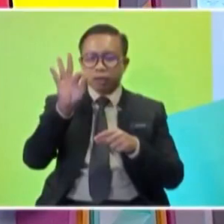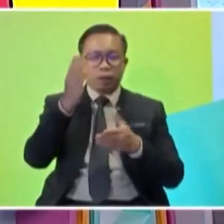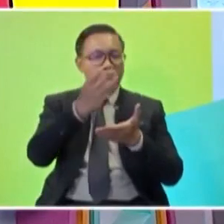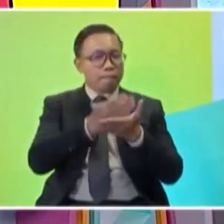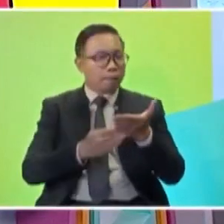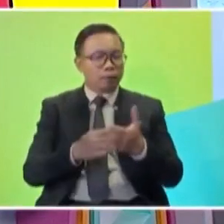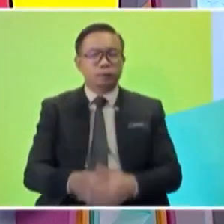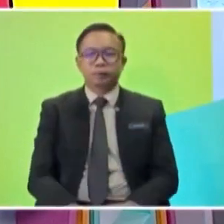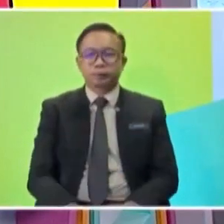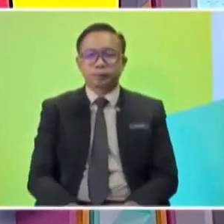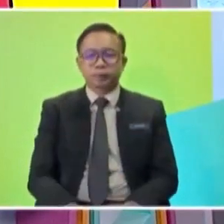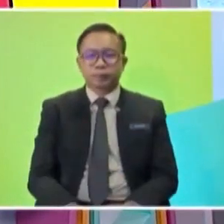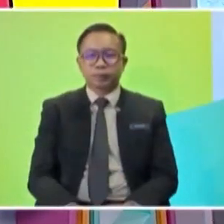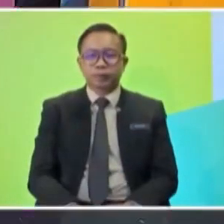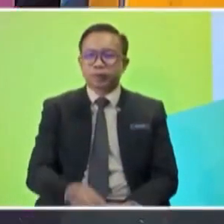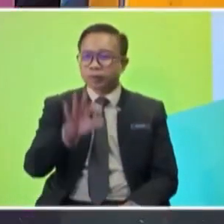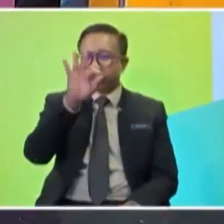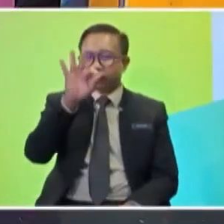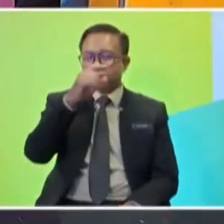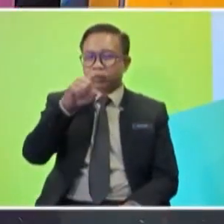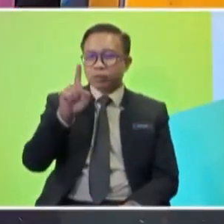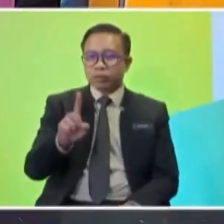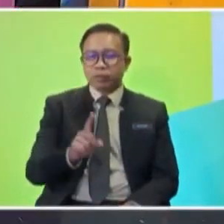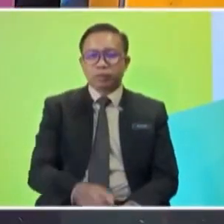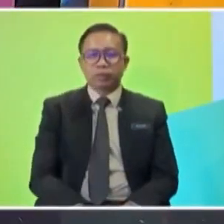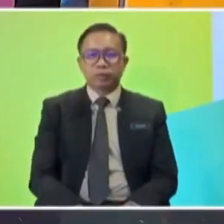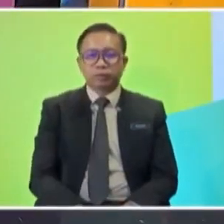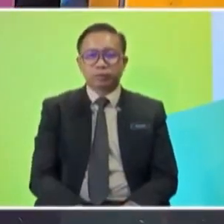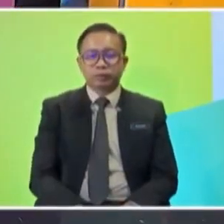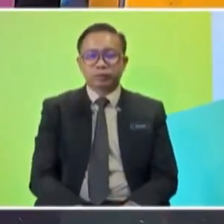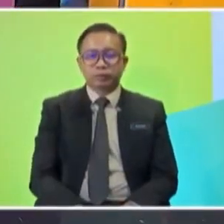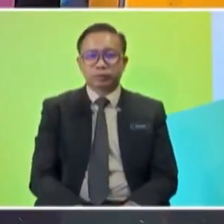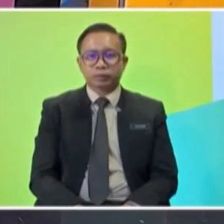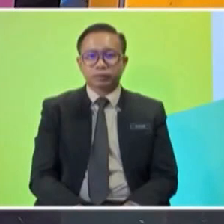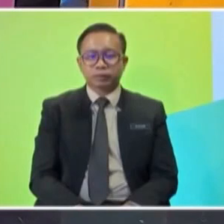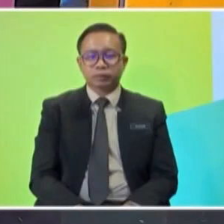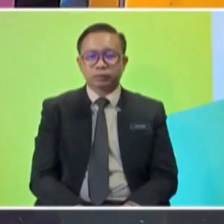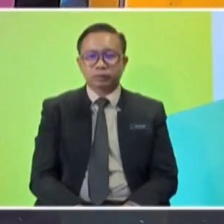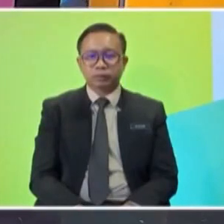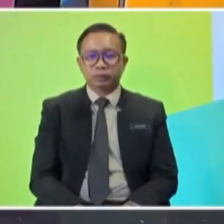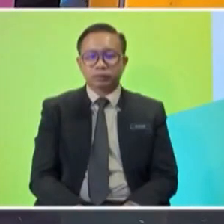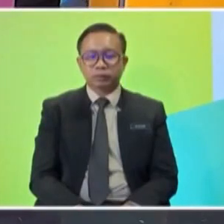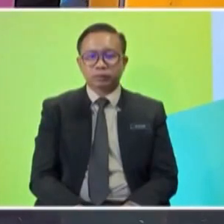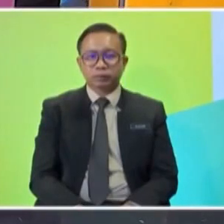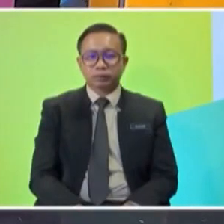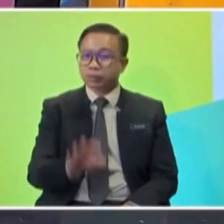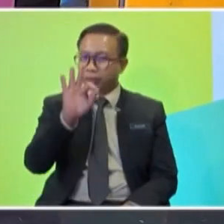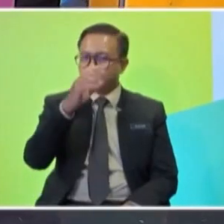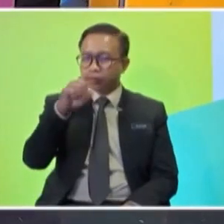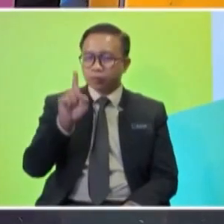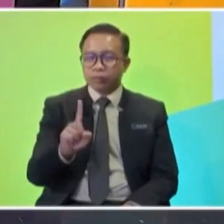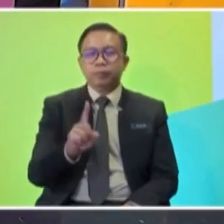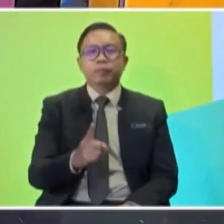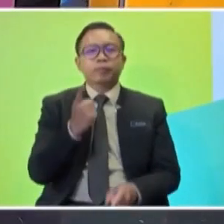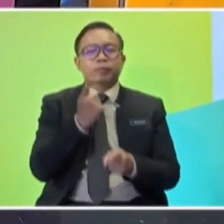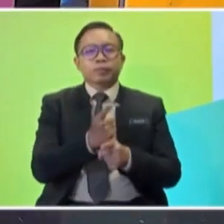would we have written 9 over 1? Would that be correct? Yes, exactly. Okay. If you divide with 9 parts, you have to write it with 9 over 1. Okay,